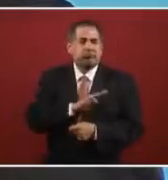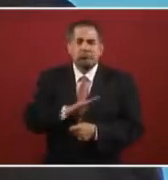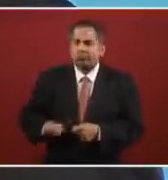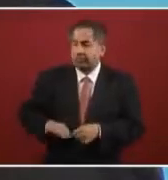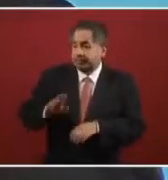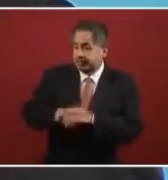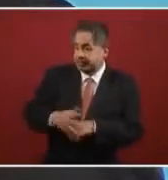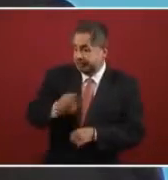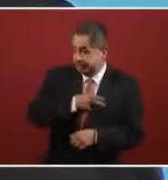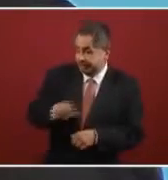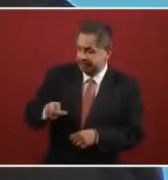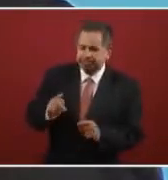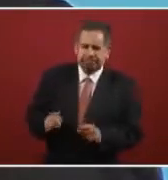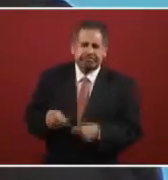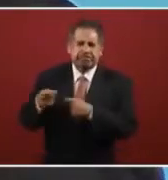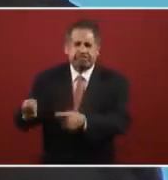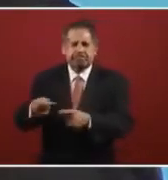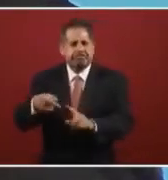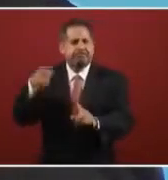for their